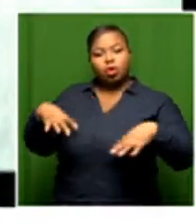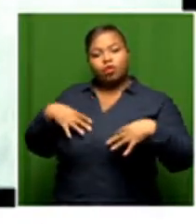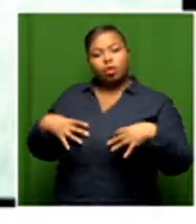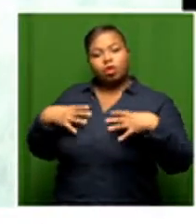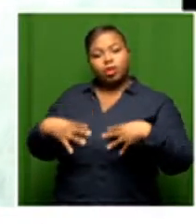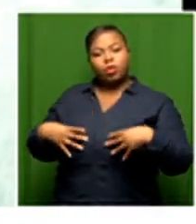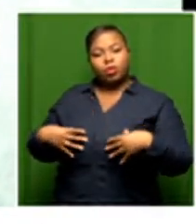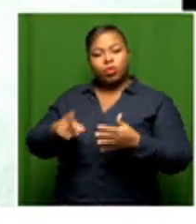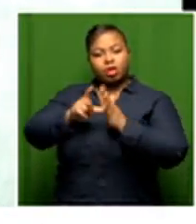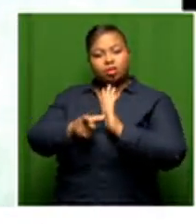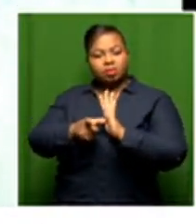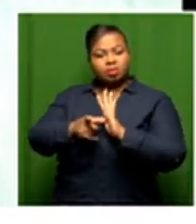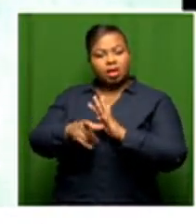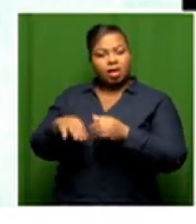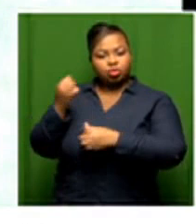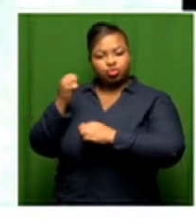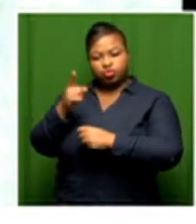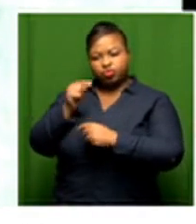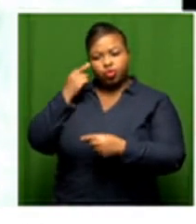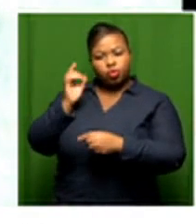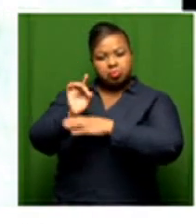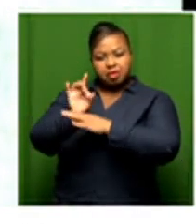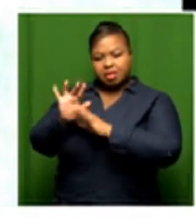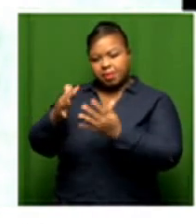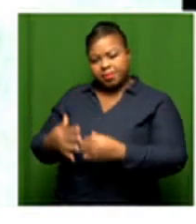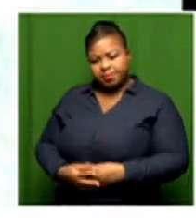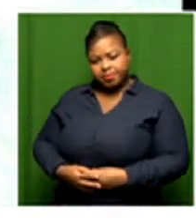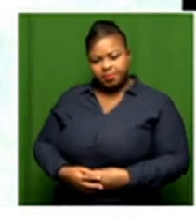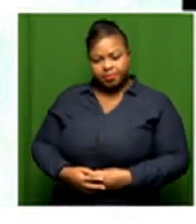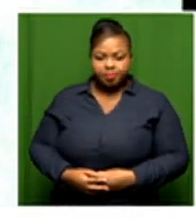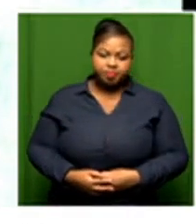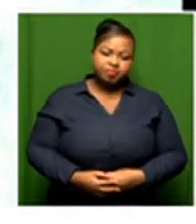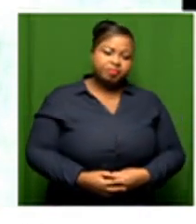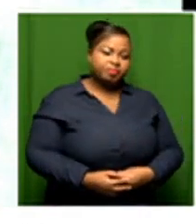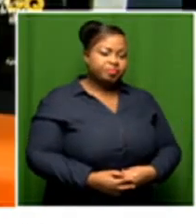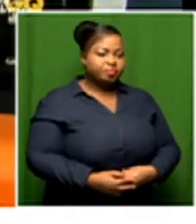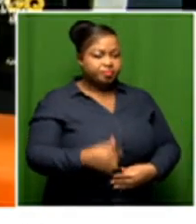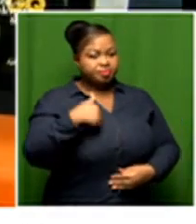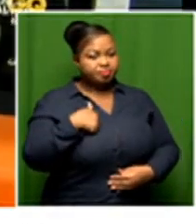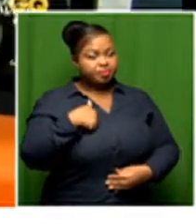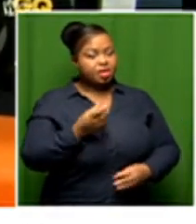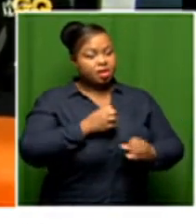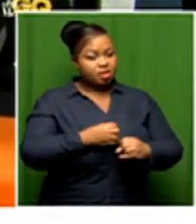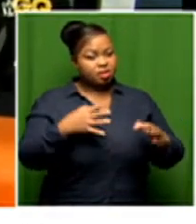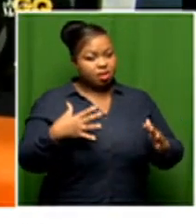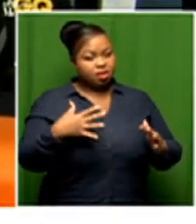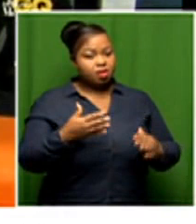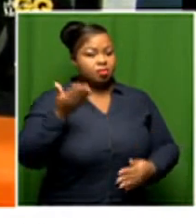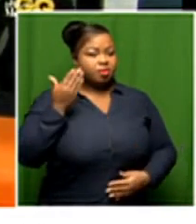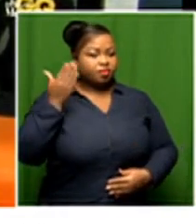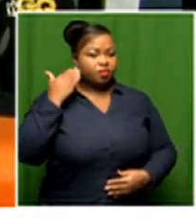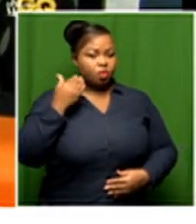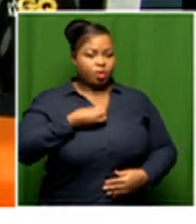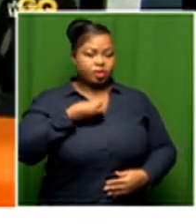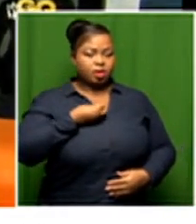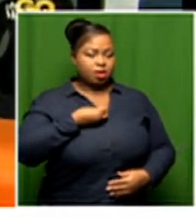industry, what, you know, sort of pointers would you give to them? You know, when I started, and like I said, when I